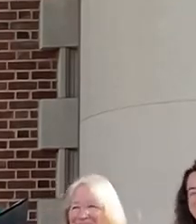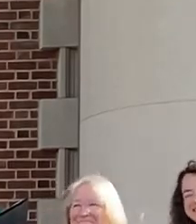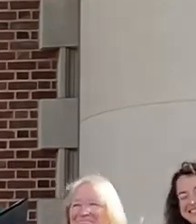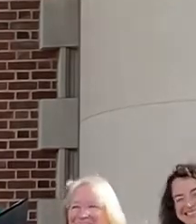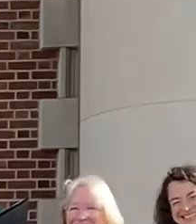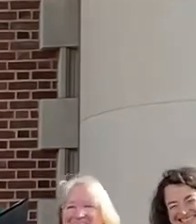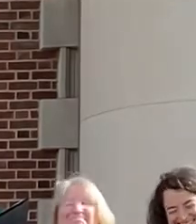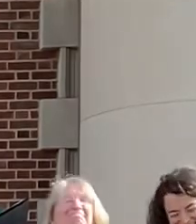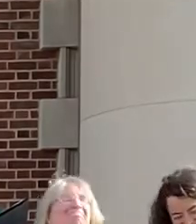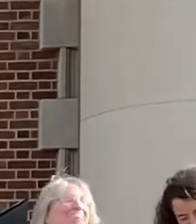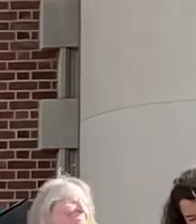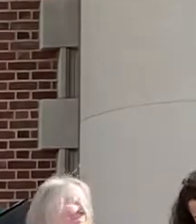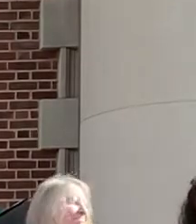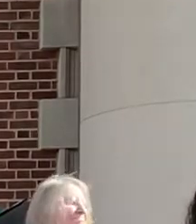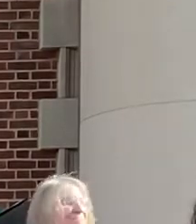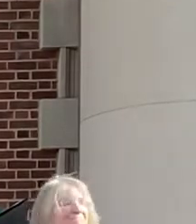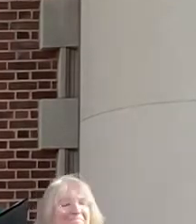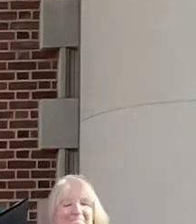That's right.